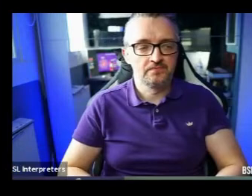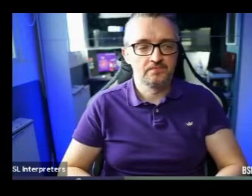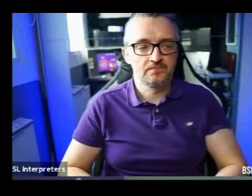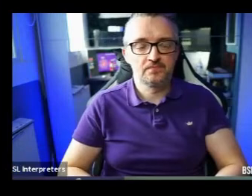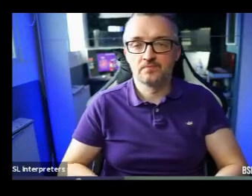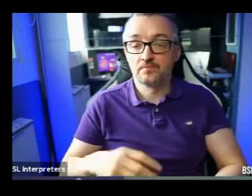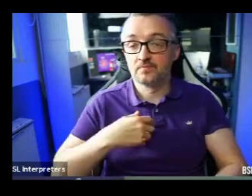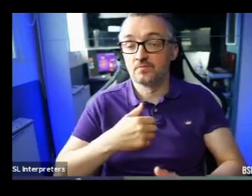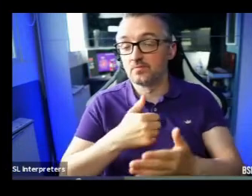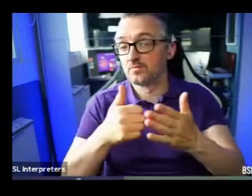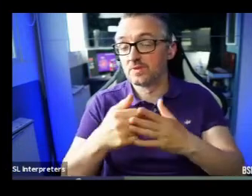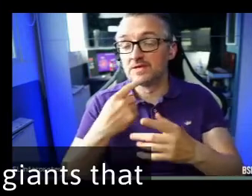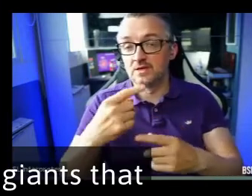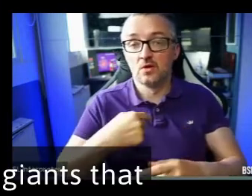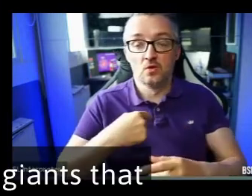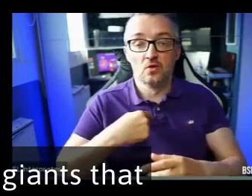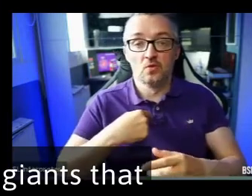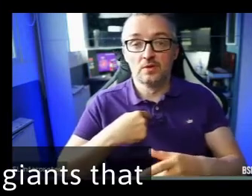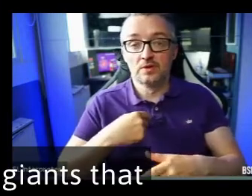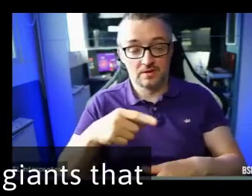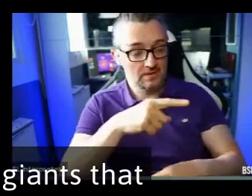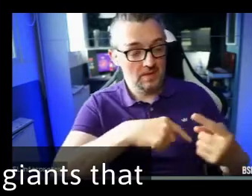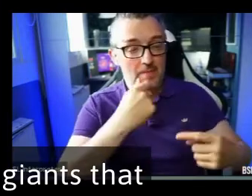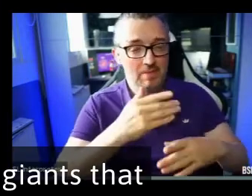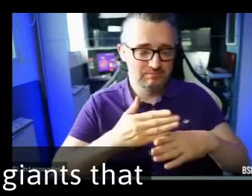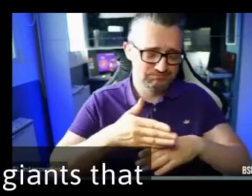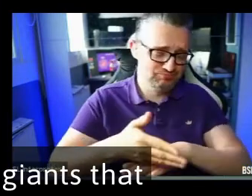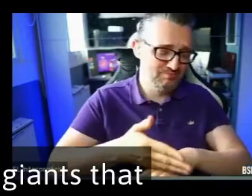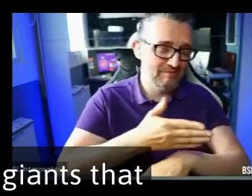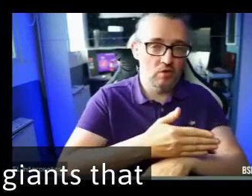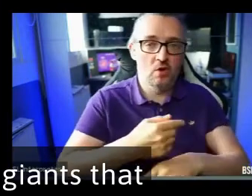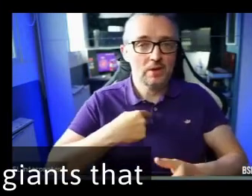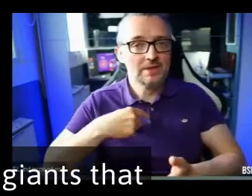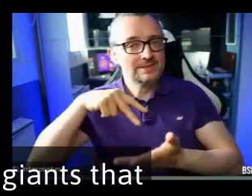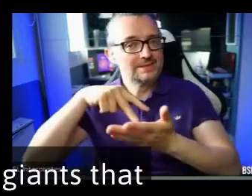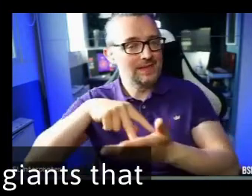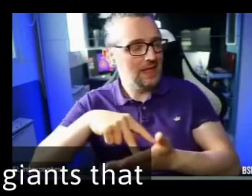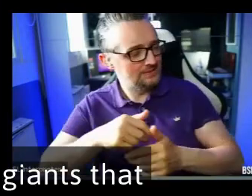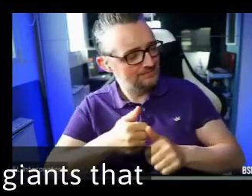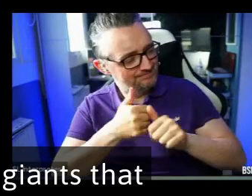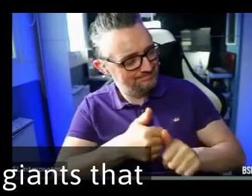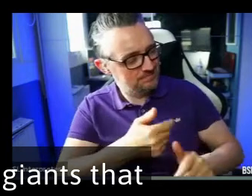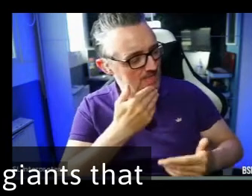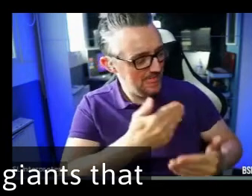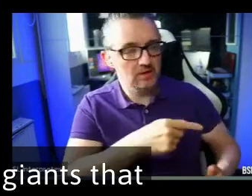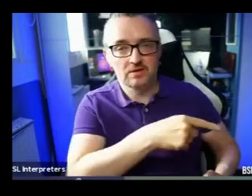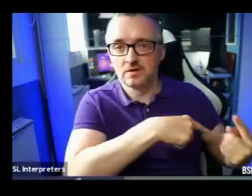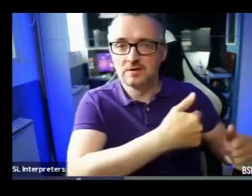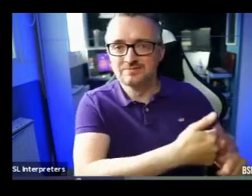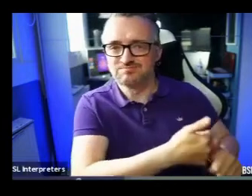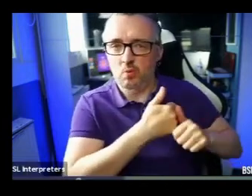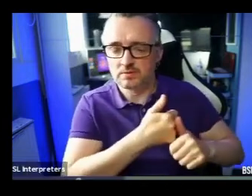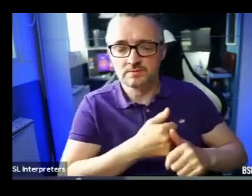behind them. So I often say this, but we stand on the shoulders of those giants that have gone before us and delivered that for us.